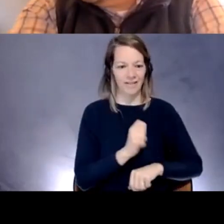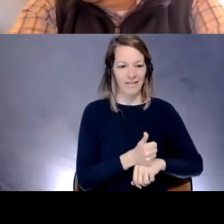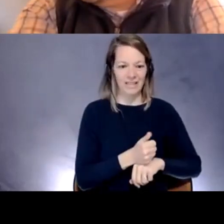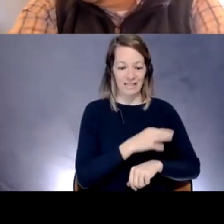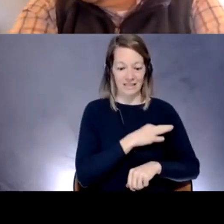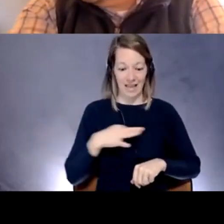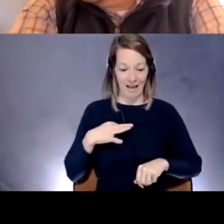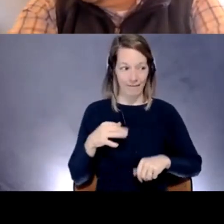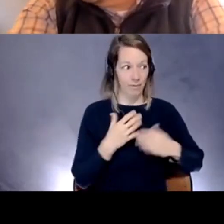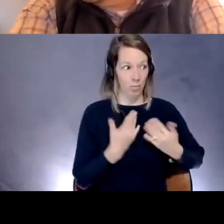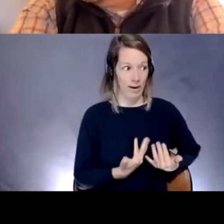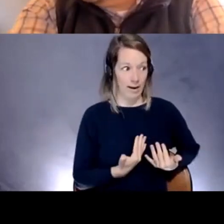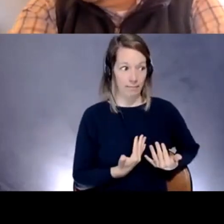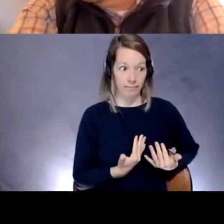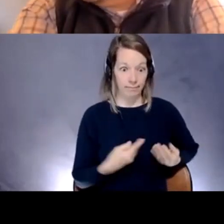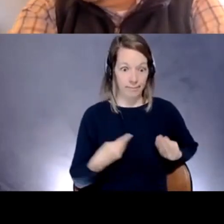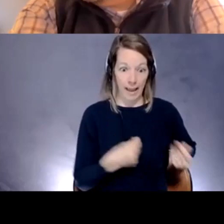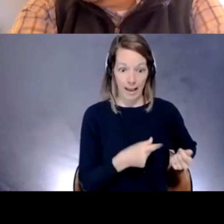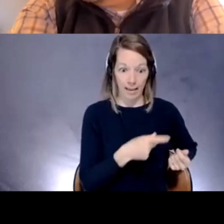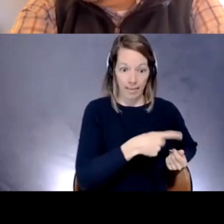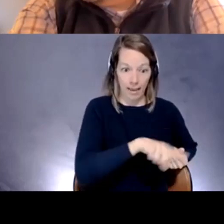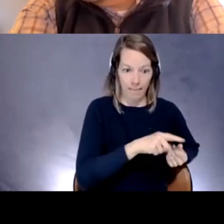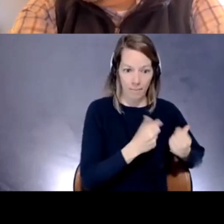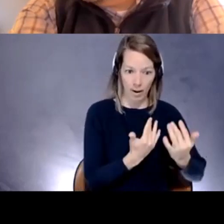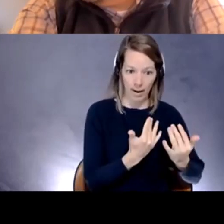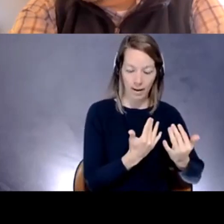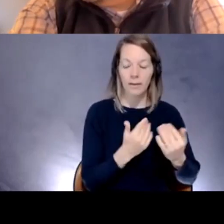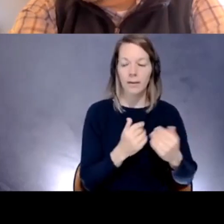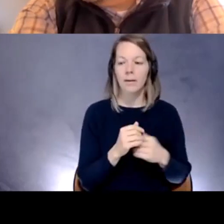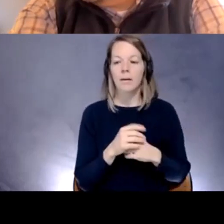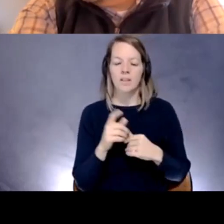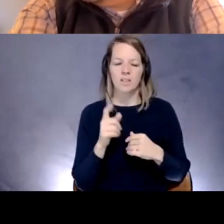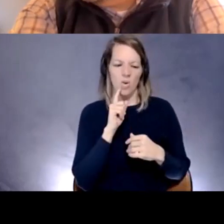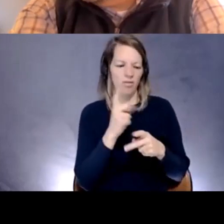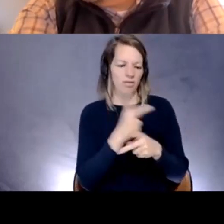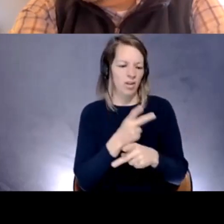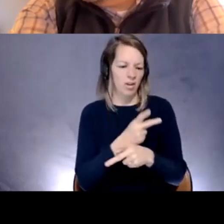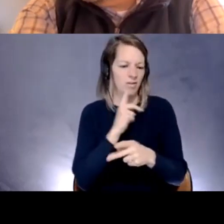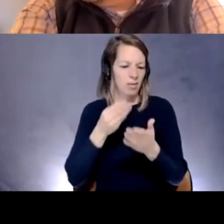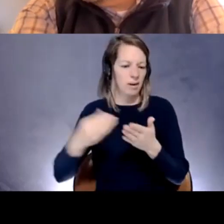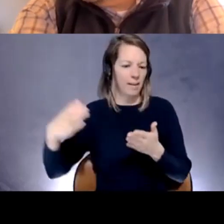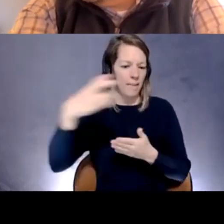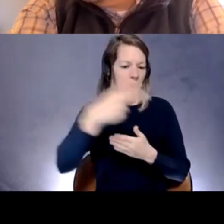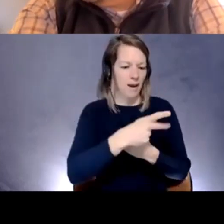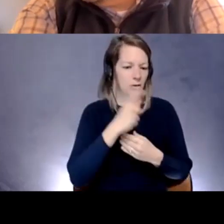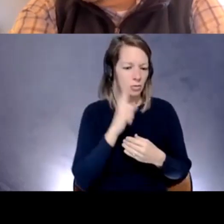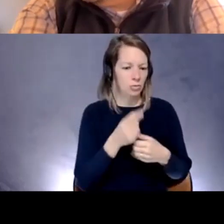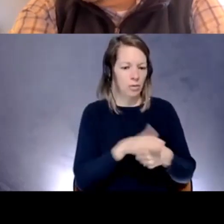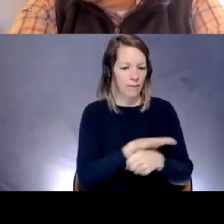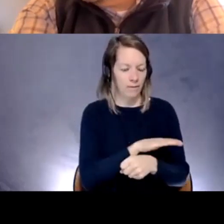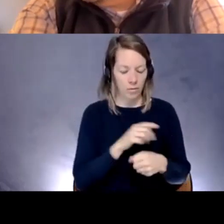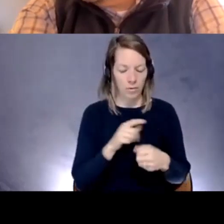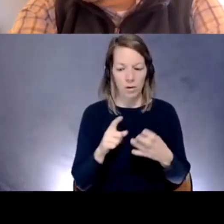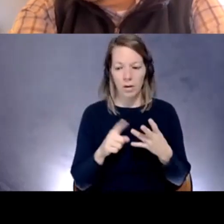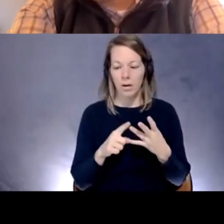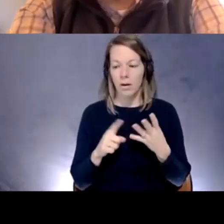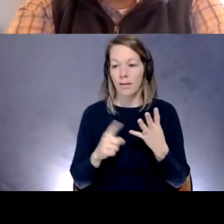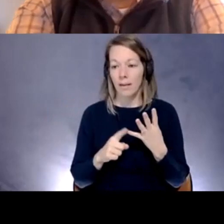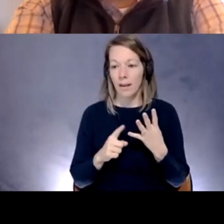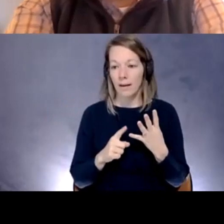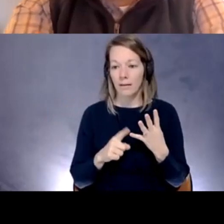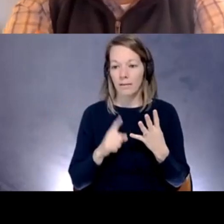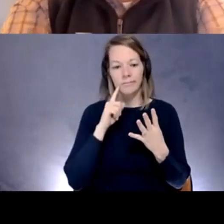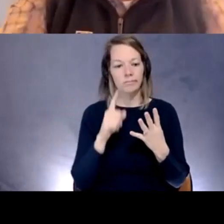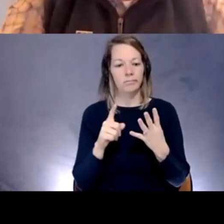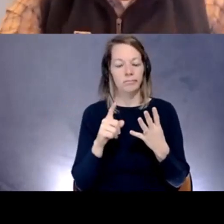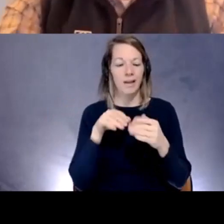to maintain. And so we want to figure out a way to get reimbursement to a level that covers those costs. And then finally,